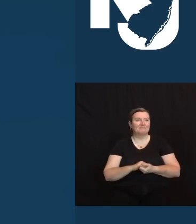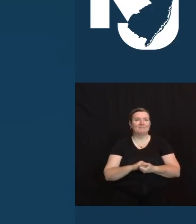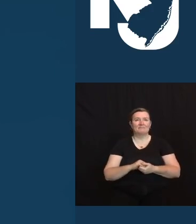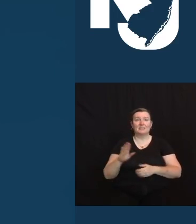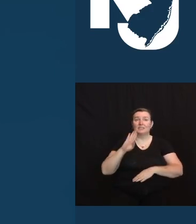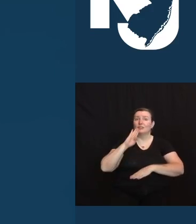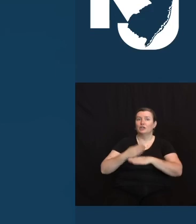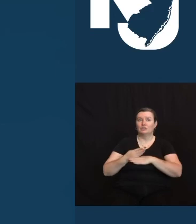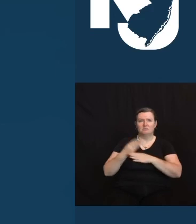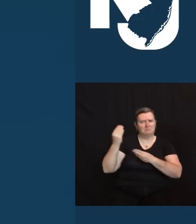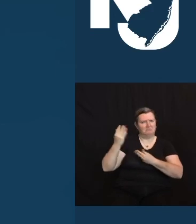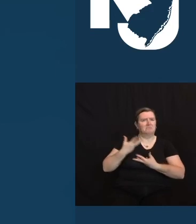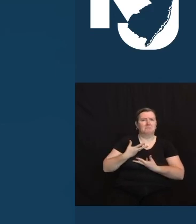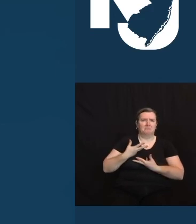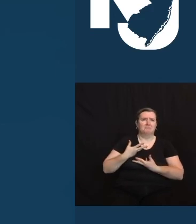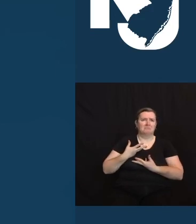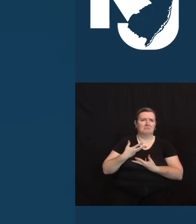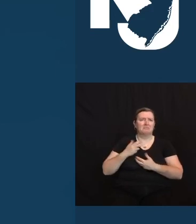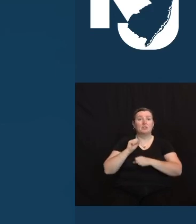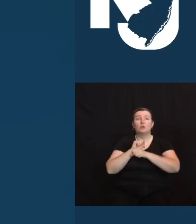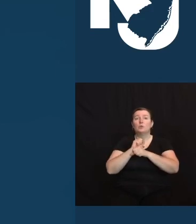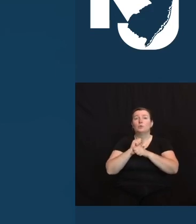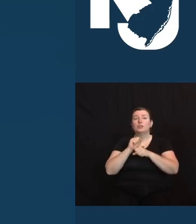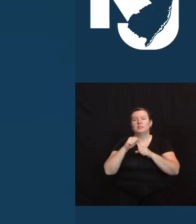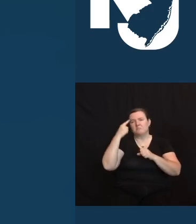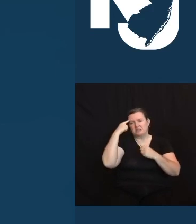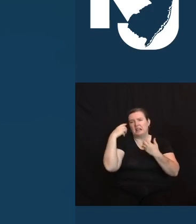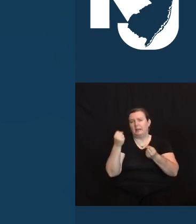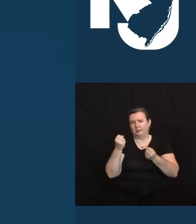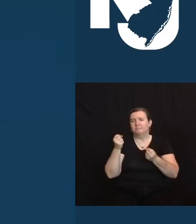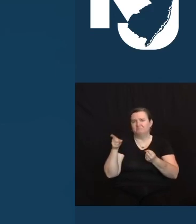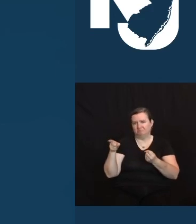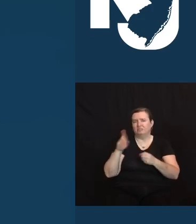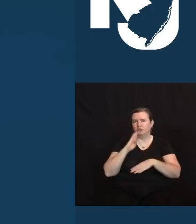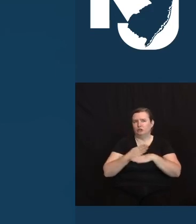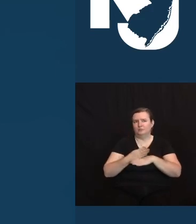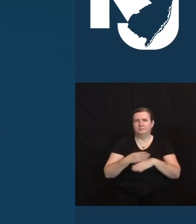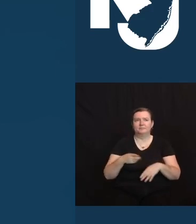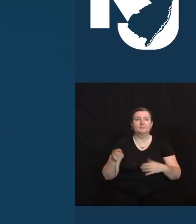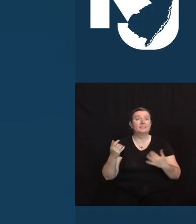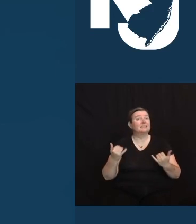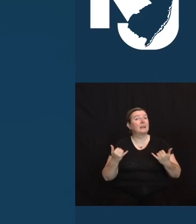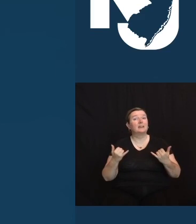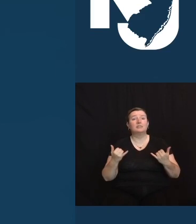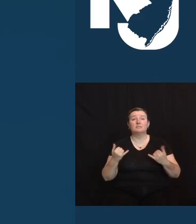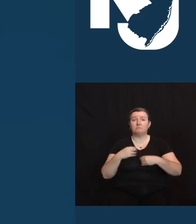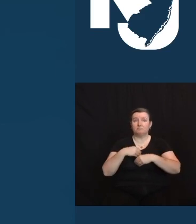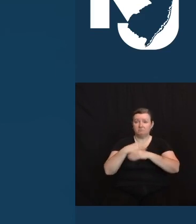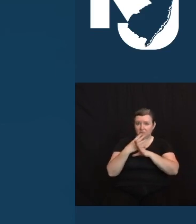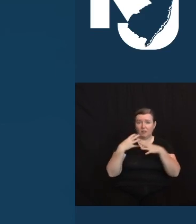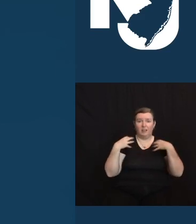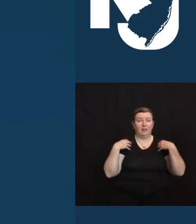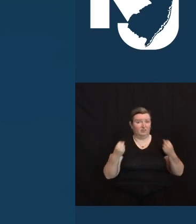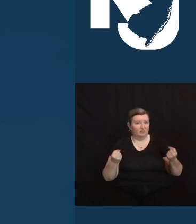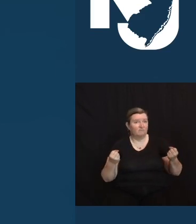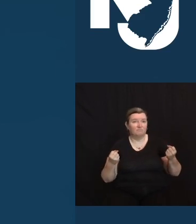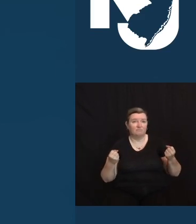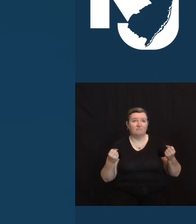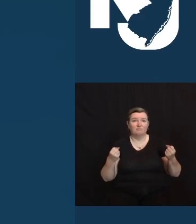in the mental health field, and she said telehealth and the embracing of telehealth and what we've done to make that